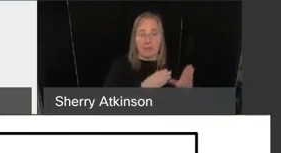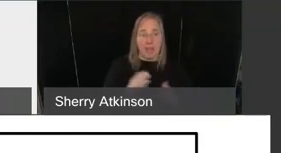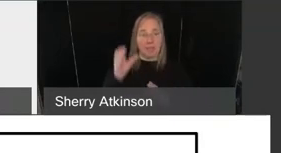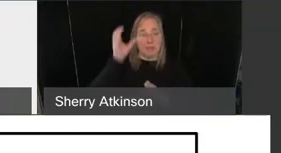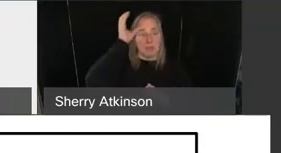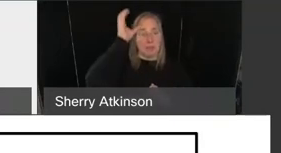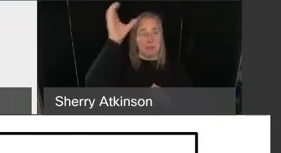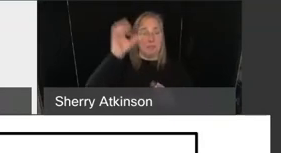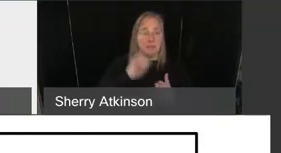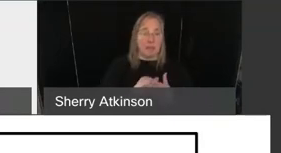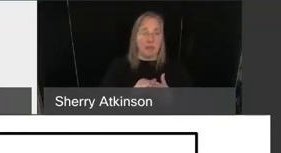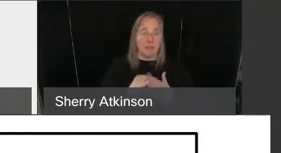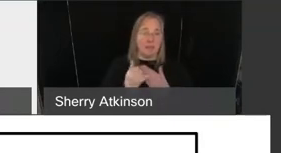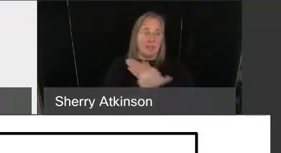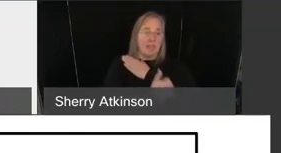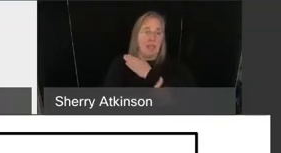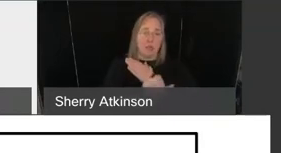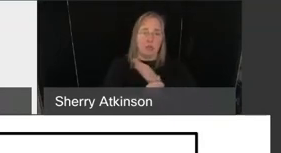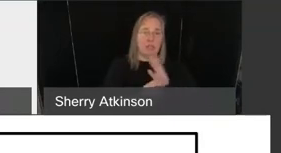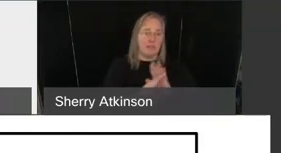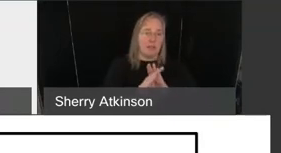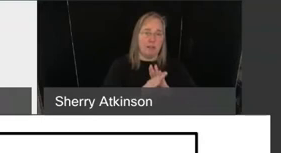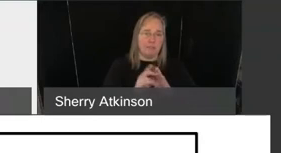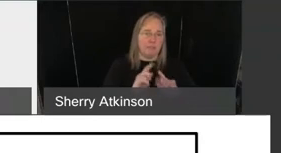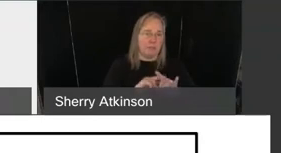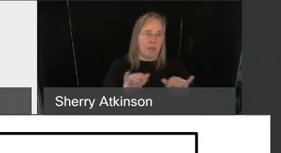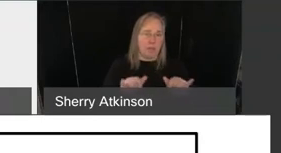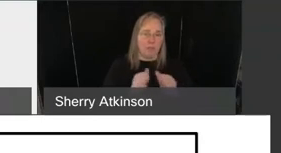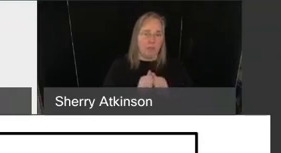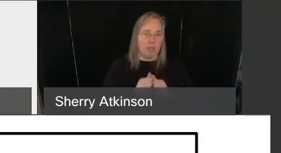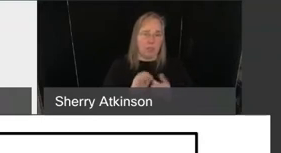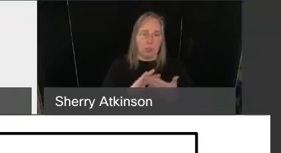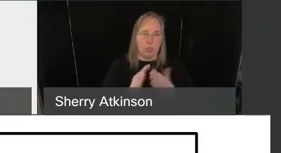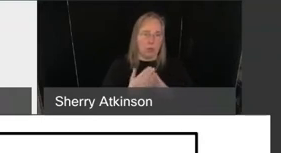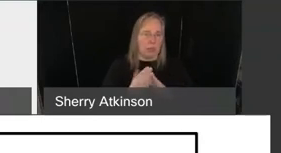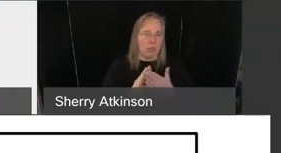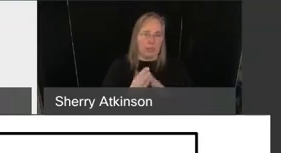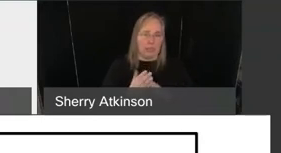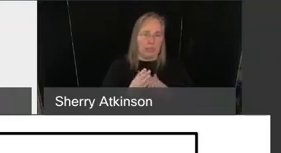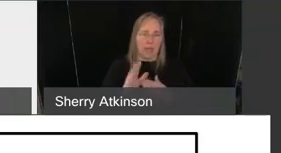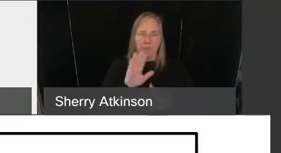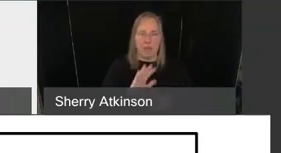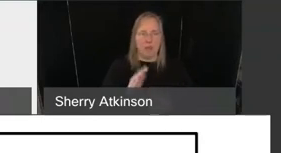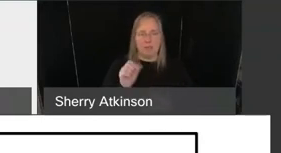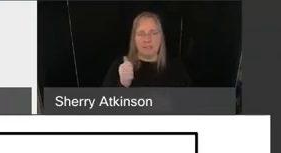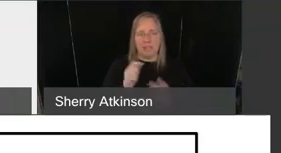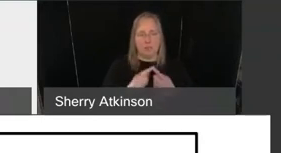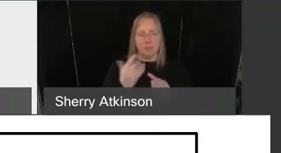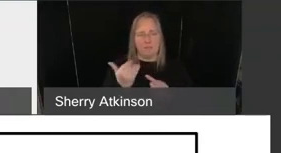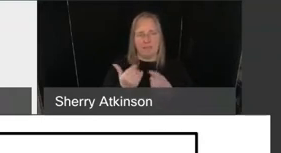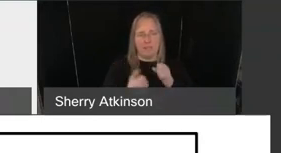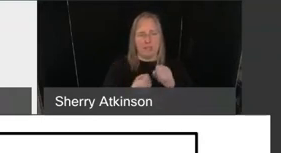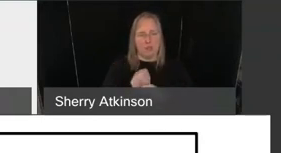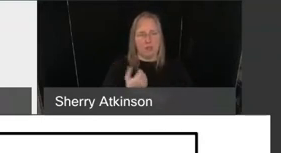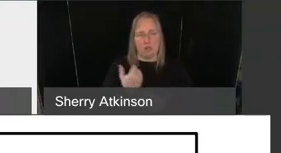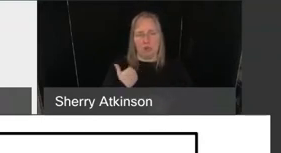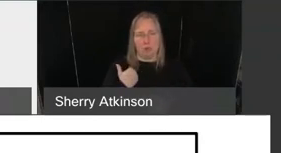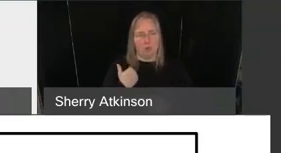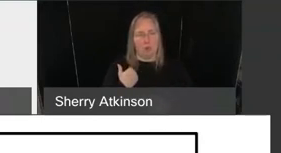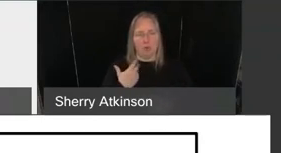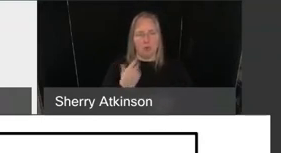that the county developed in conjunction with the community approximately 10 to 15 years ago. So this is really